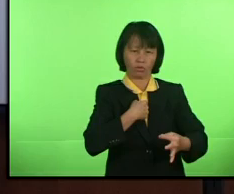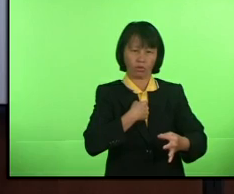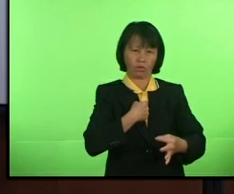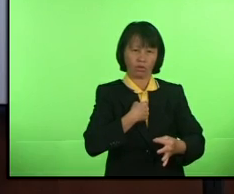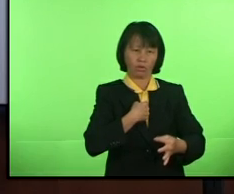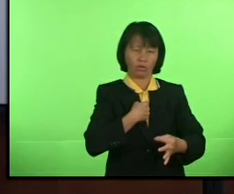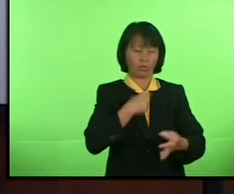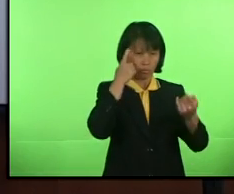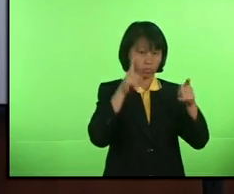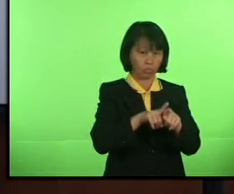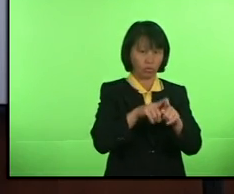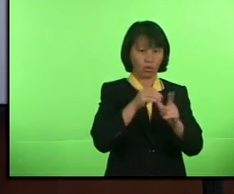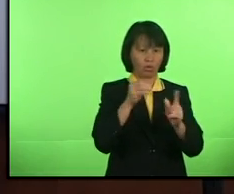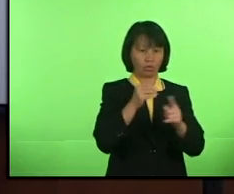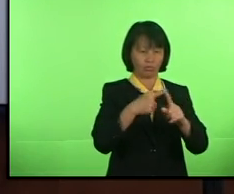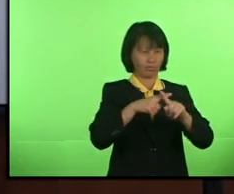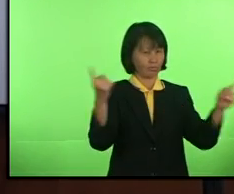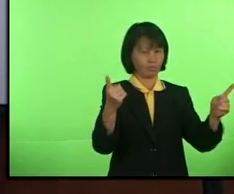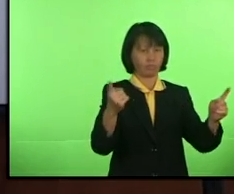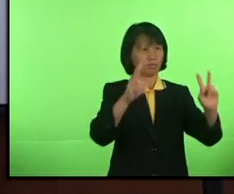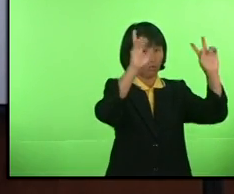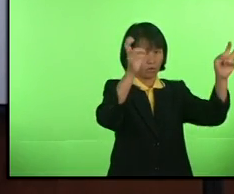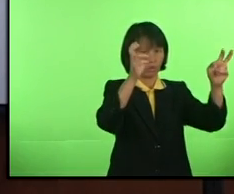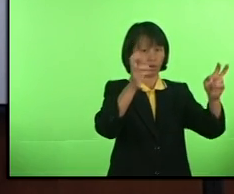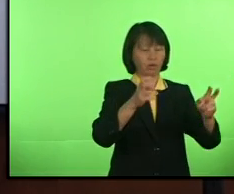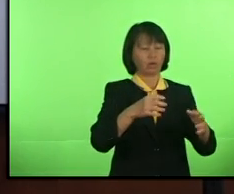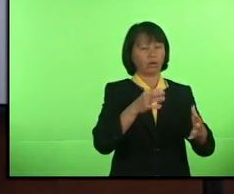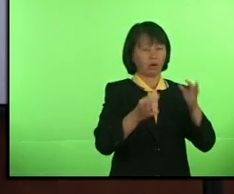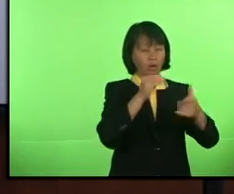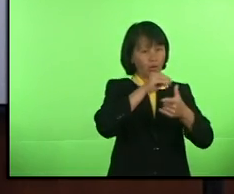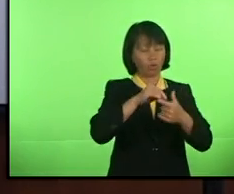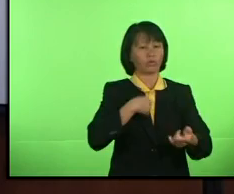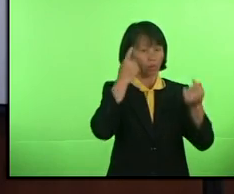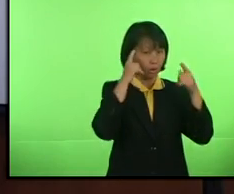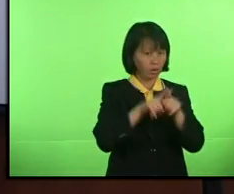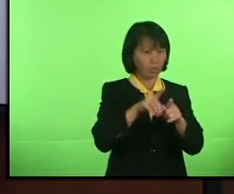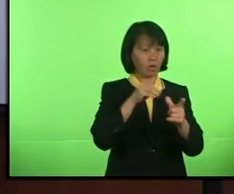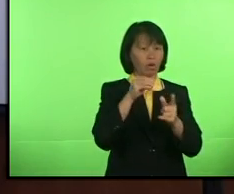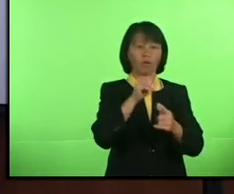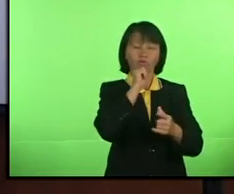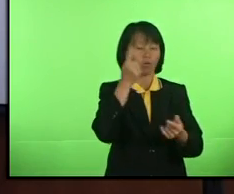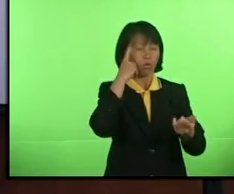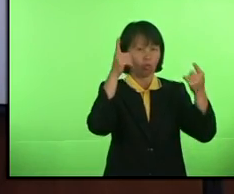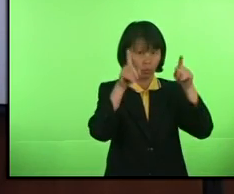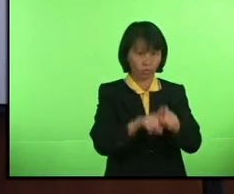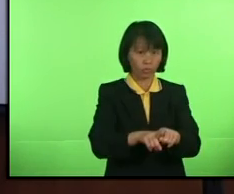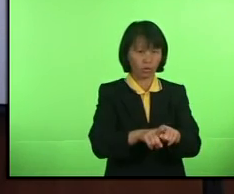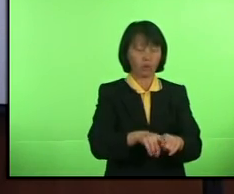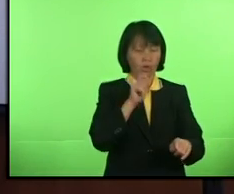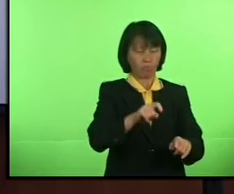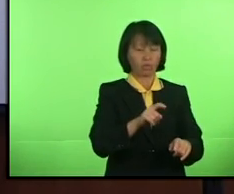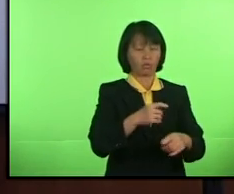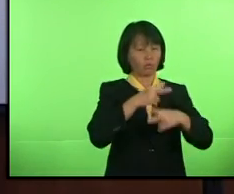you're against the idea found in the topic. So do you agree or do you disagree with the topic? So you must be very sure.